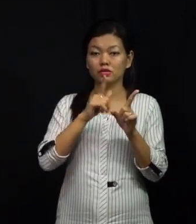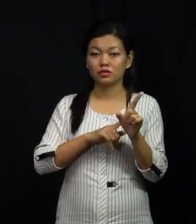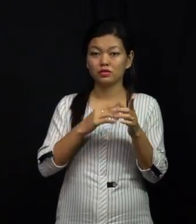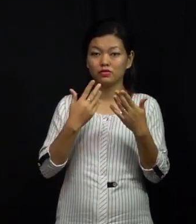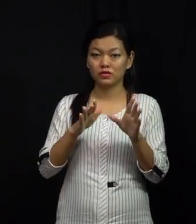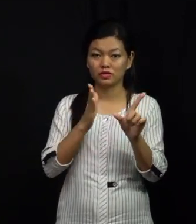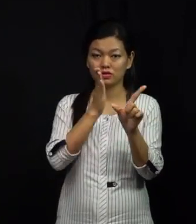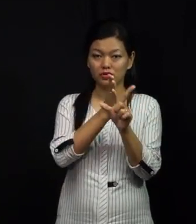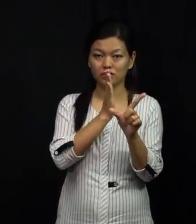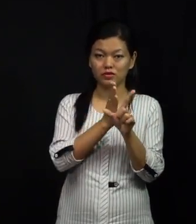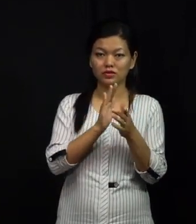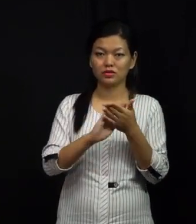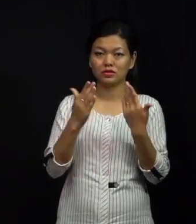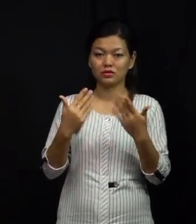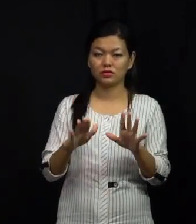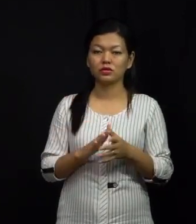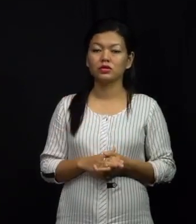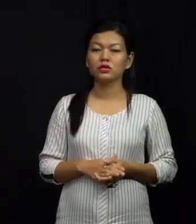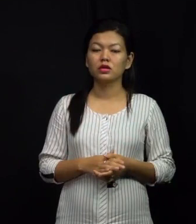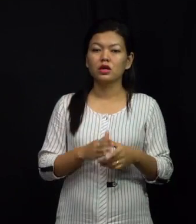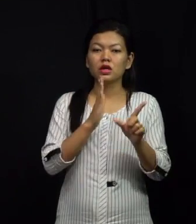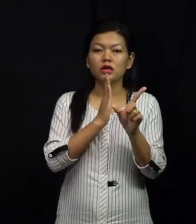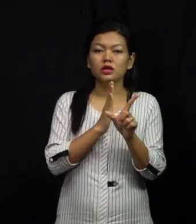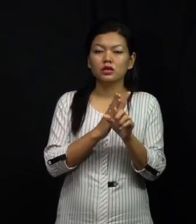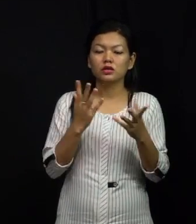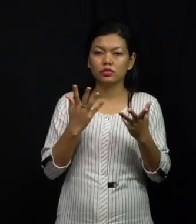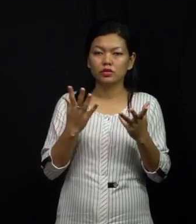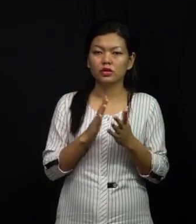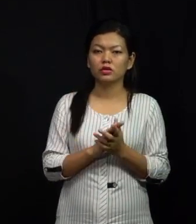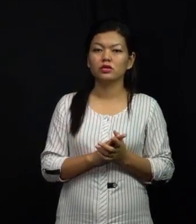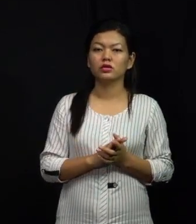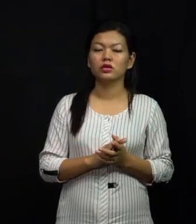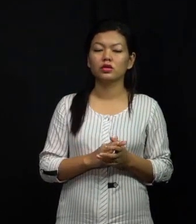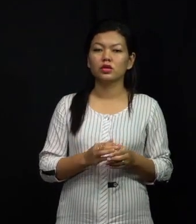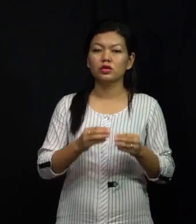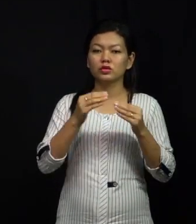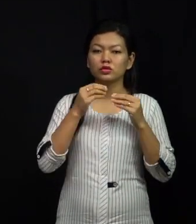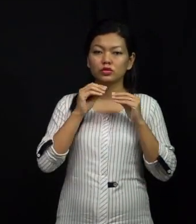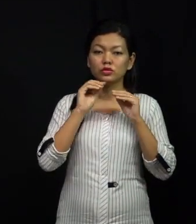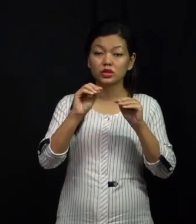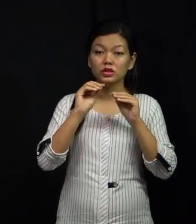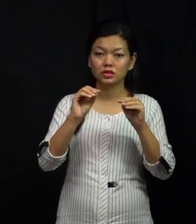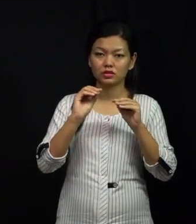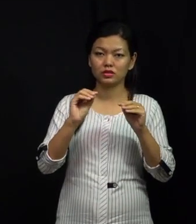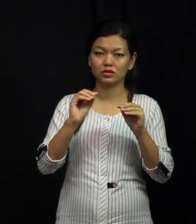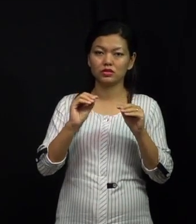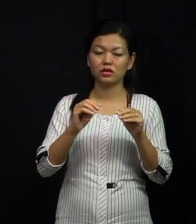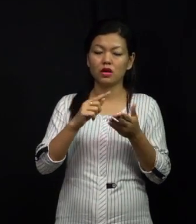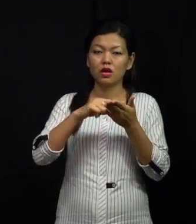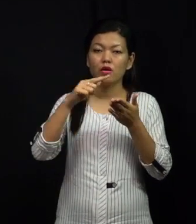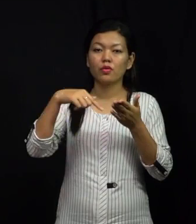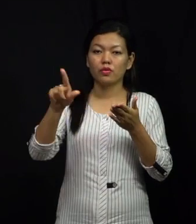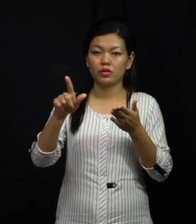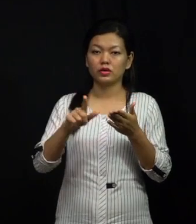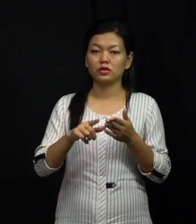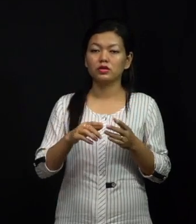to give you proper education, we need to understand the psychology of the students, right? So that is how